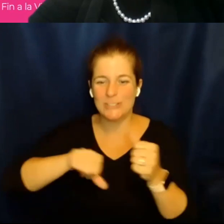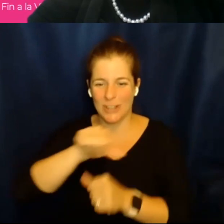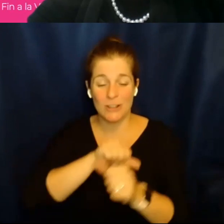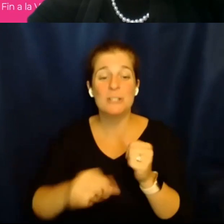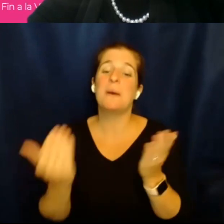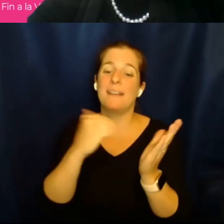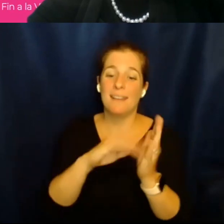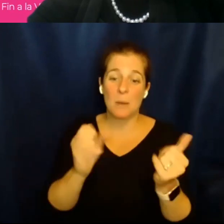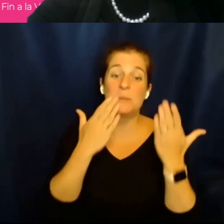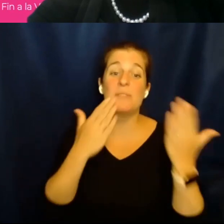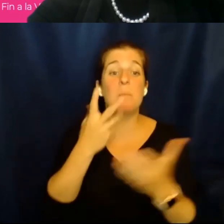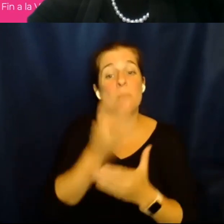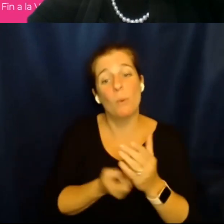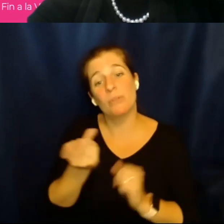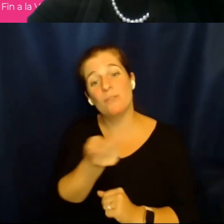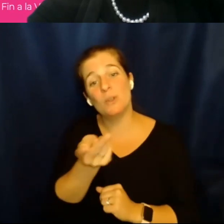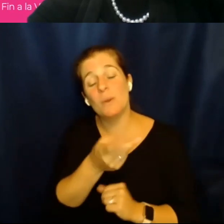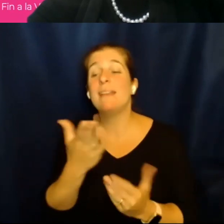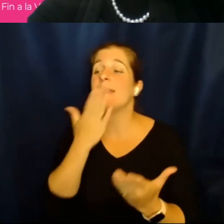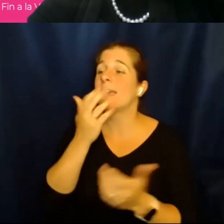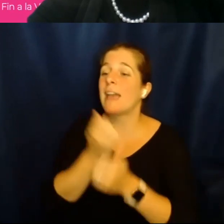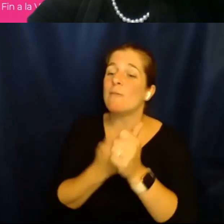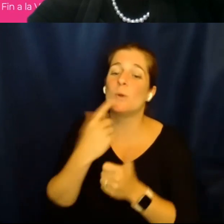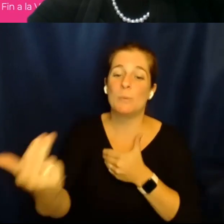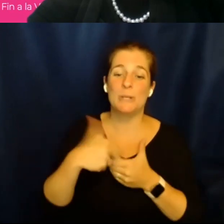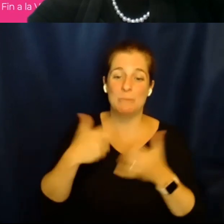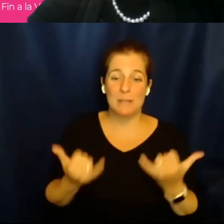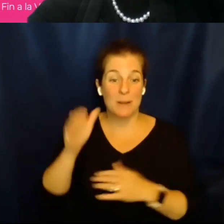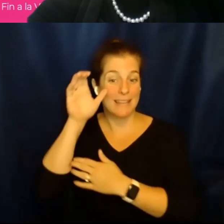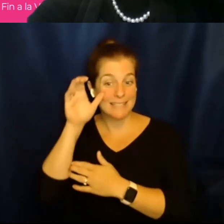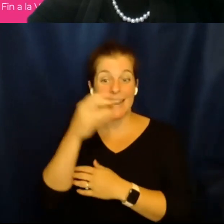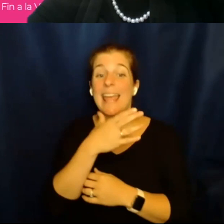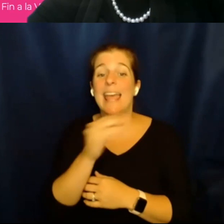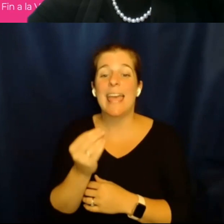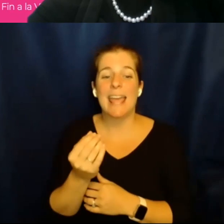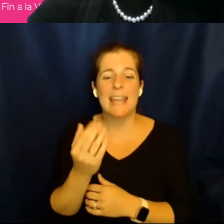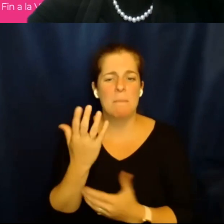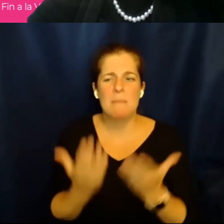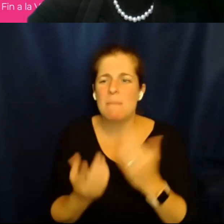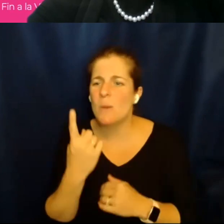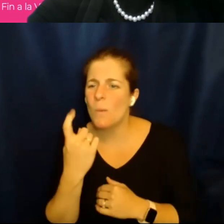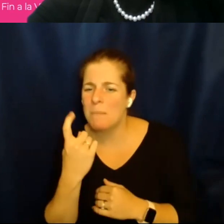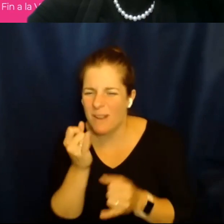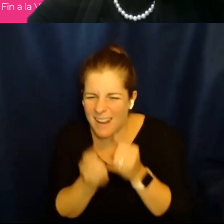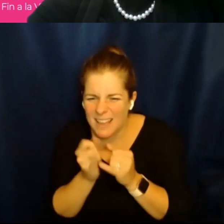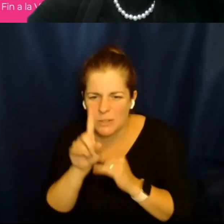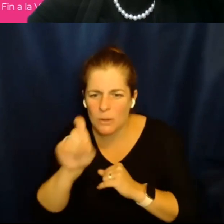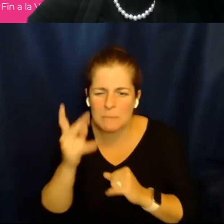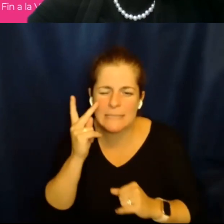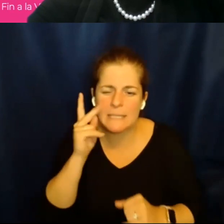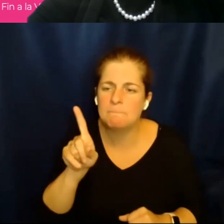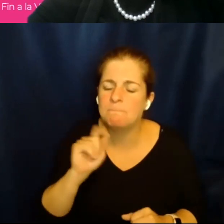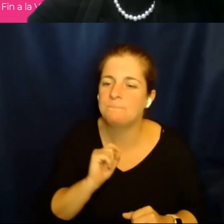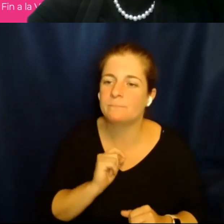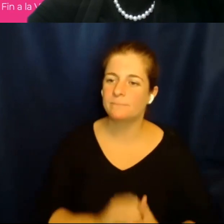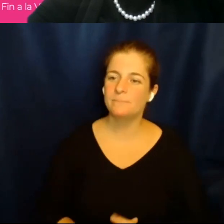both of you as well. Thank everybody who's here listening and maybe have one last question and let's see what